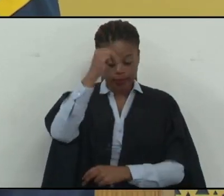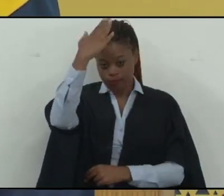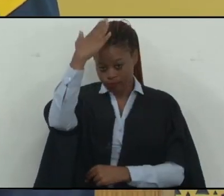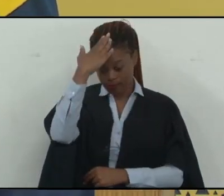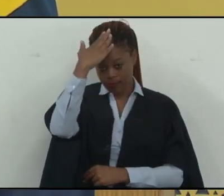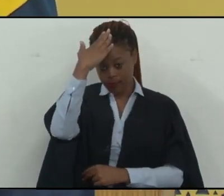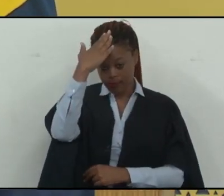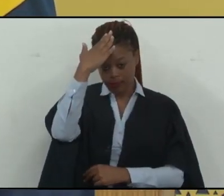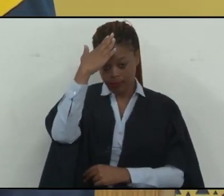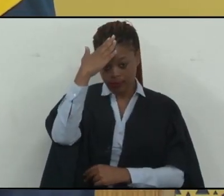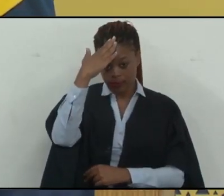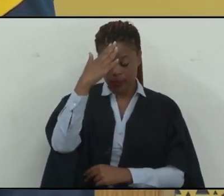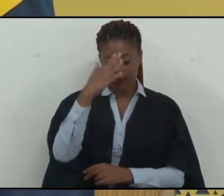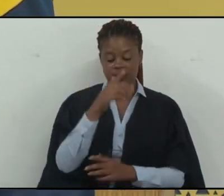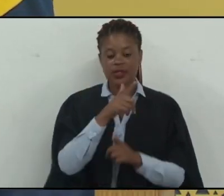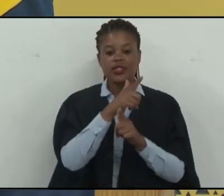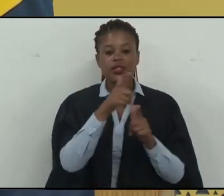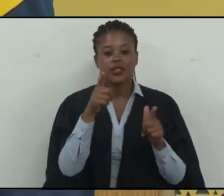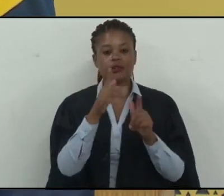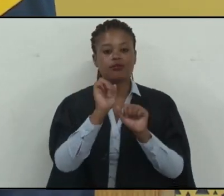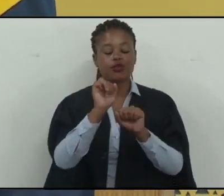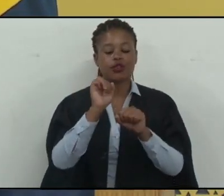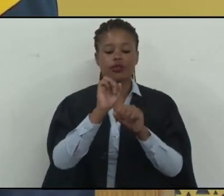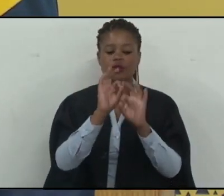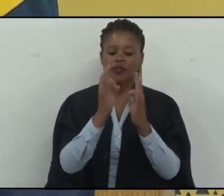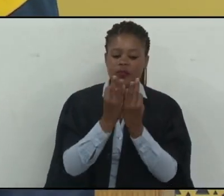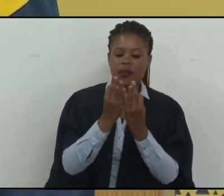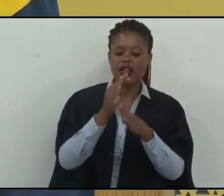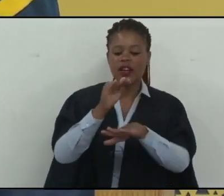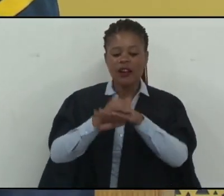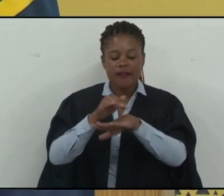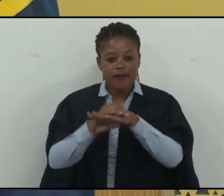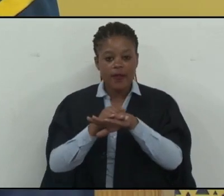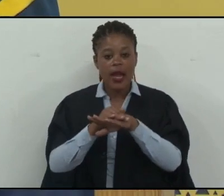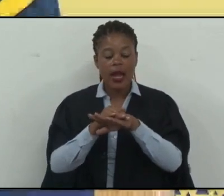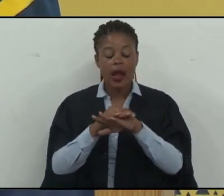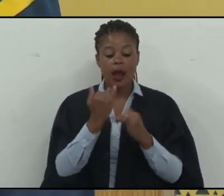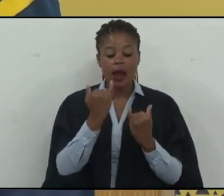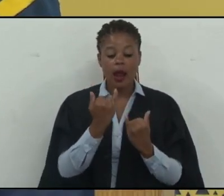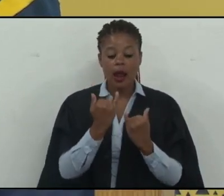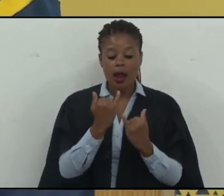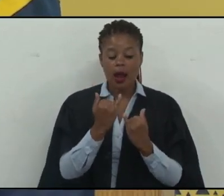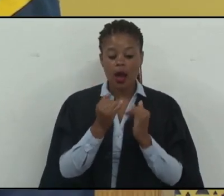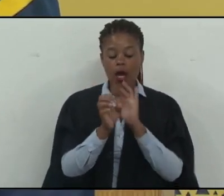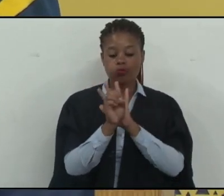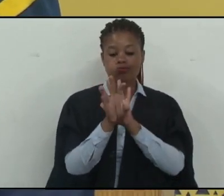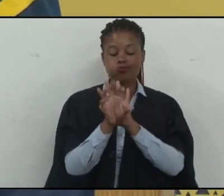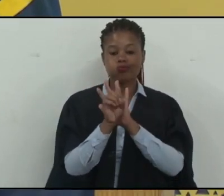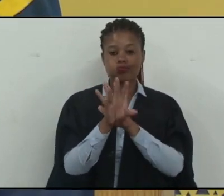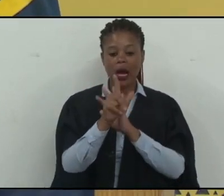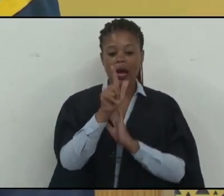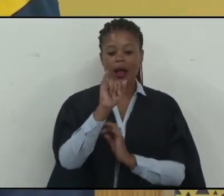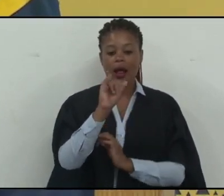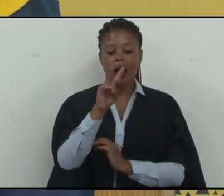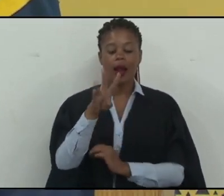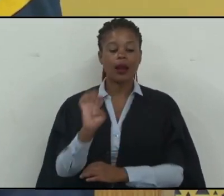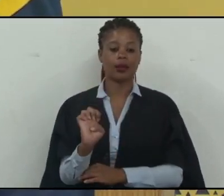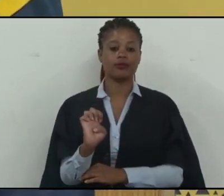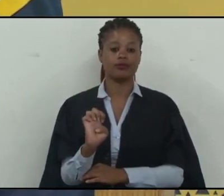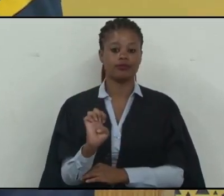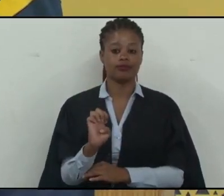#MandelaGrad, and tell your family and friends that the event is being live streamed.